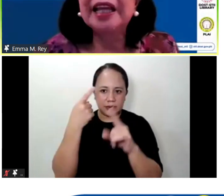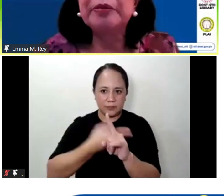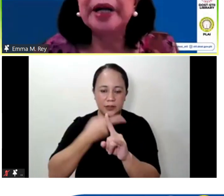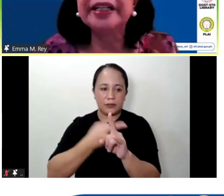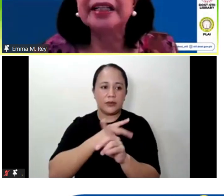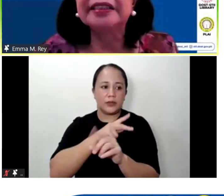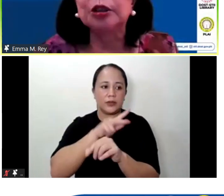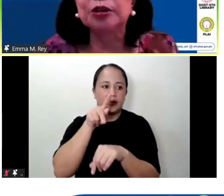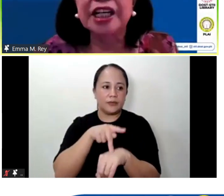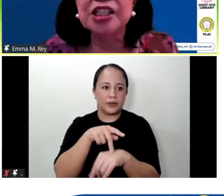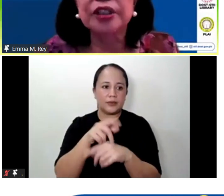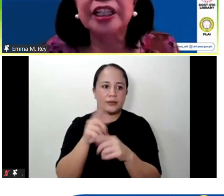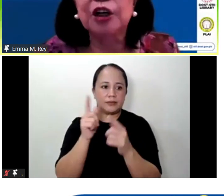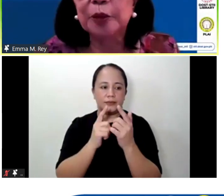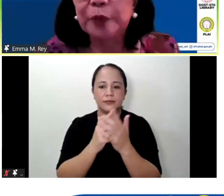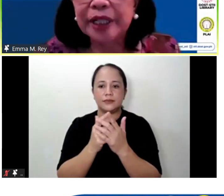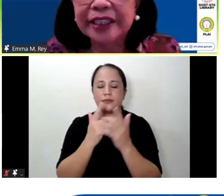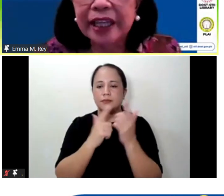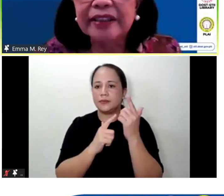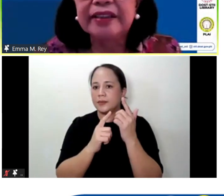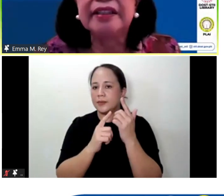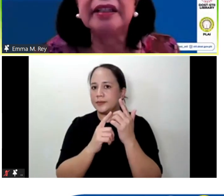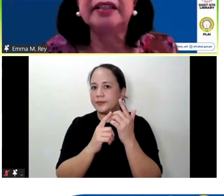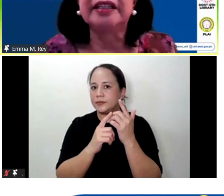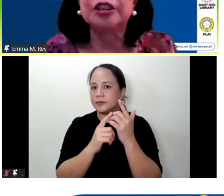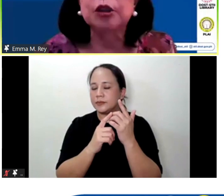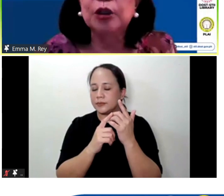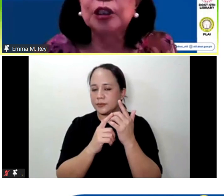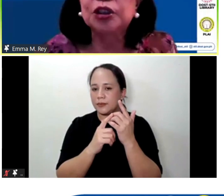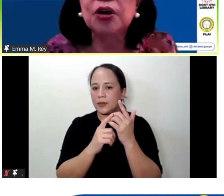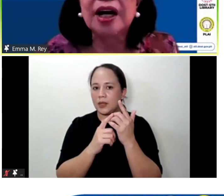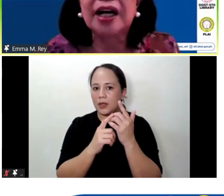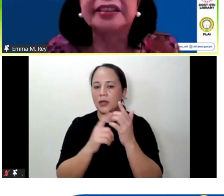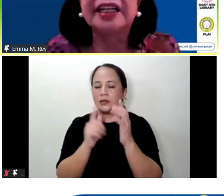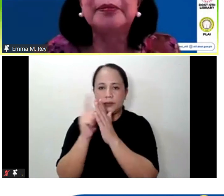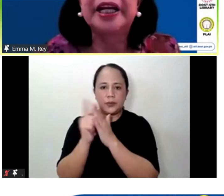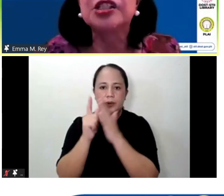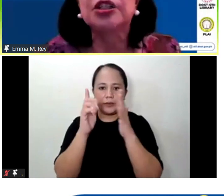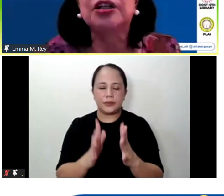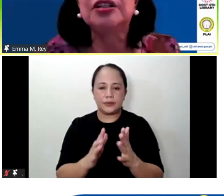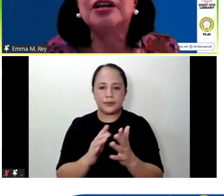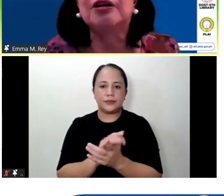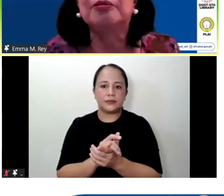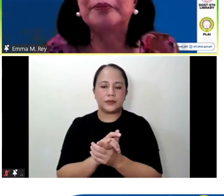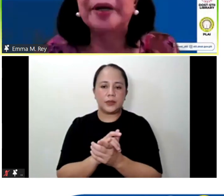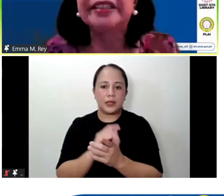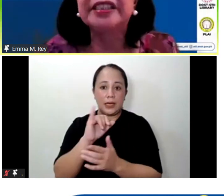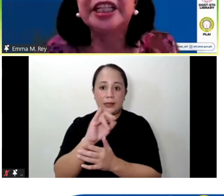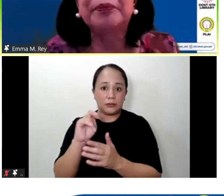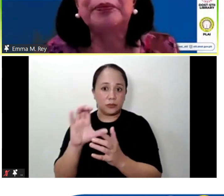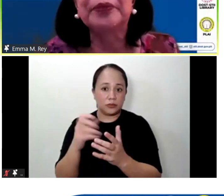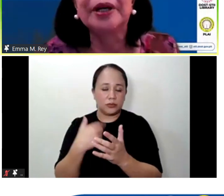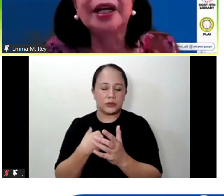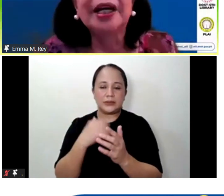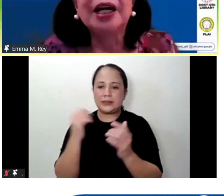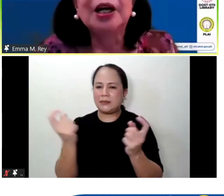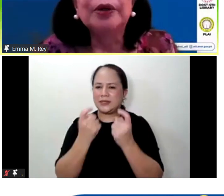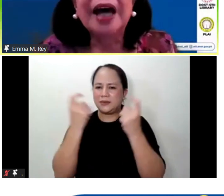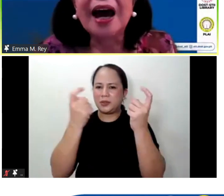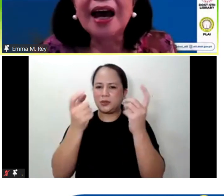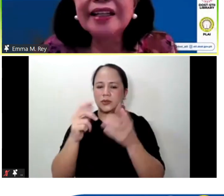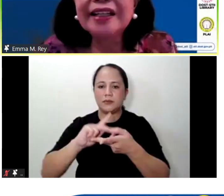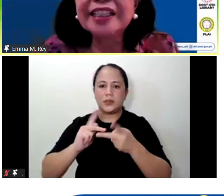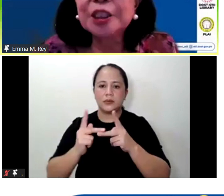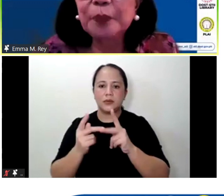Philippine Librarians Association Incorporated, it is also a celebration of a partnership